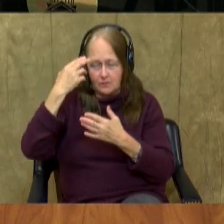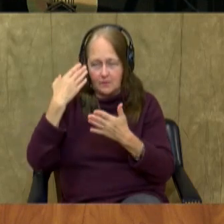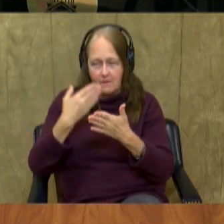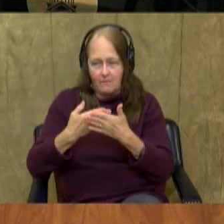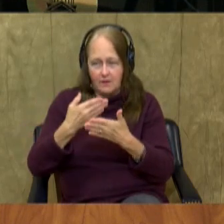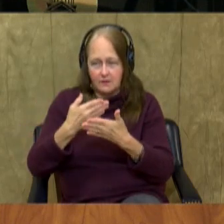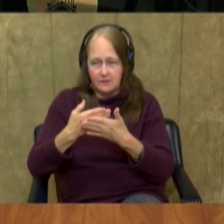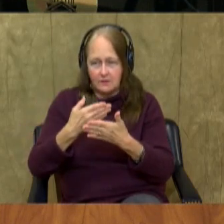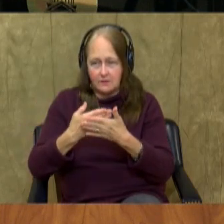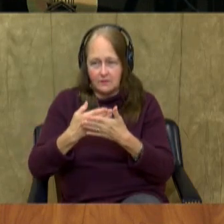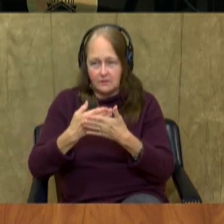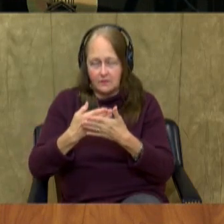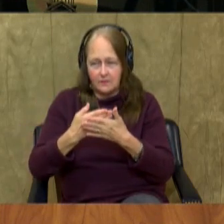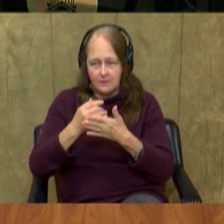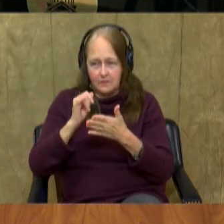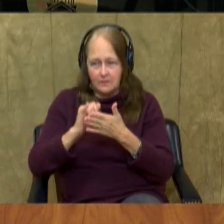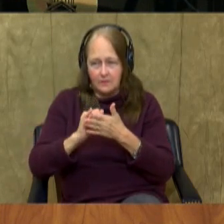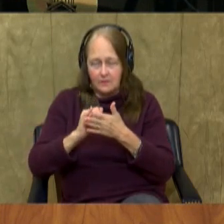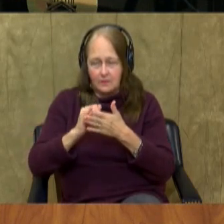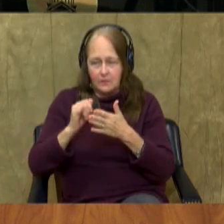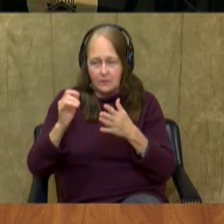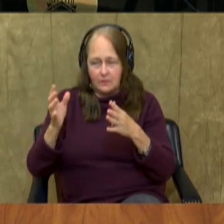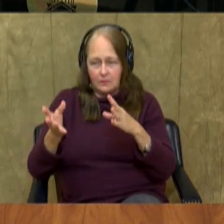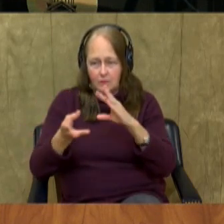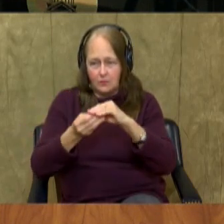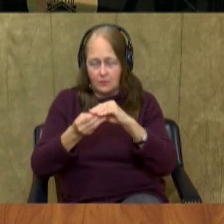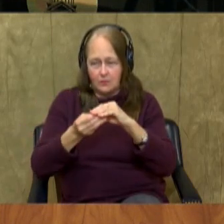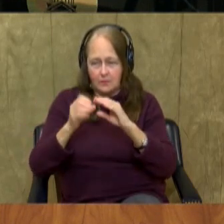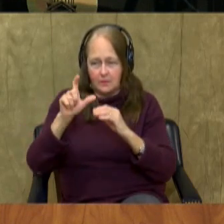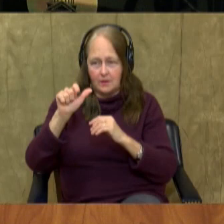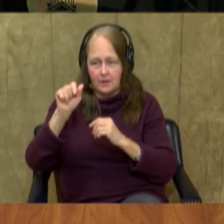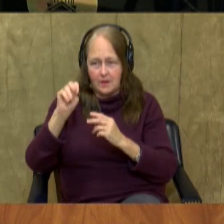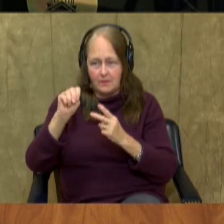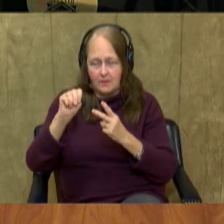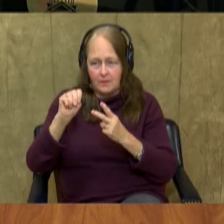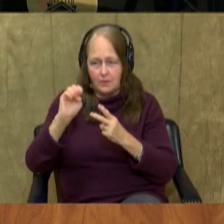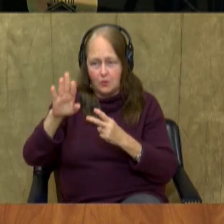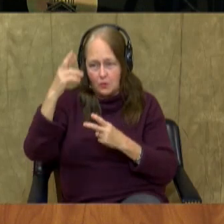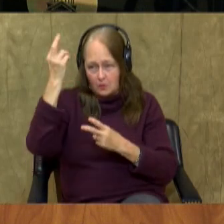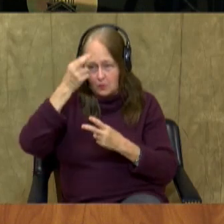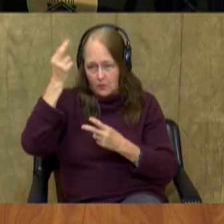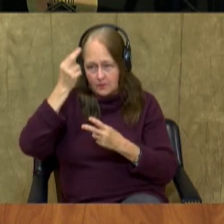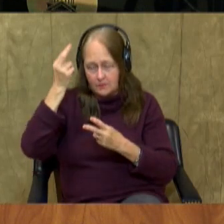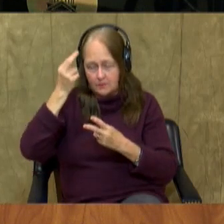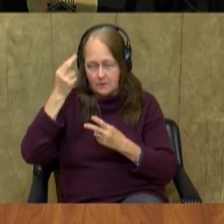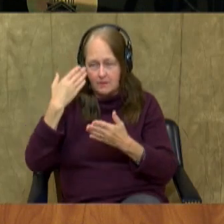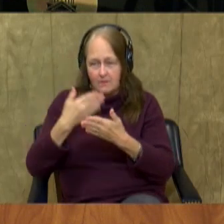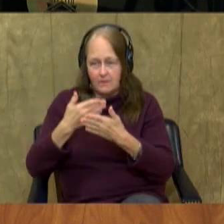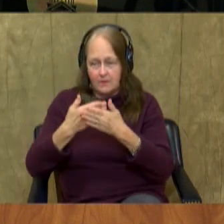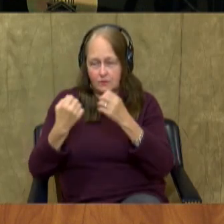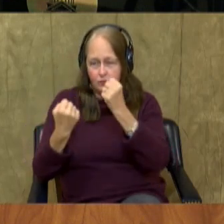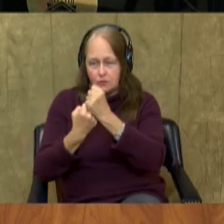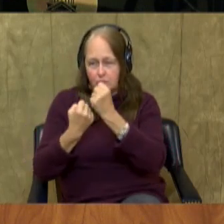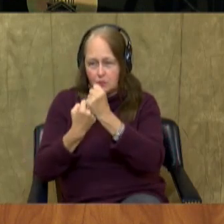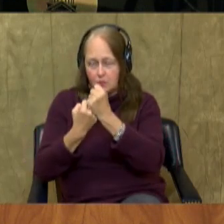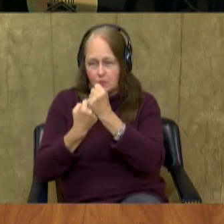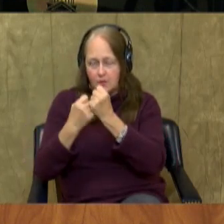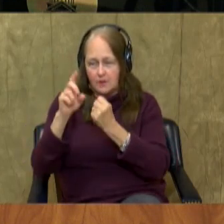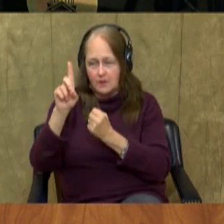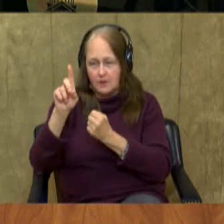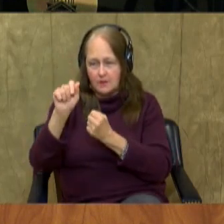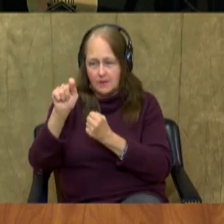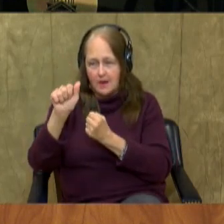evidence. Those steps include claim, your reasons, evidence to support it, that's your